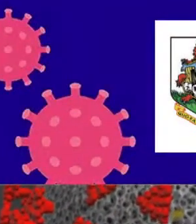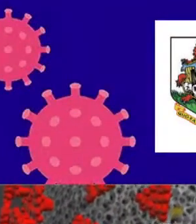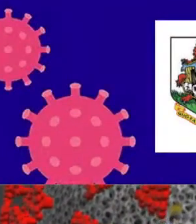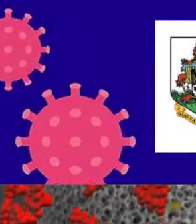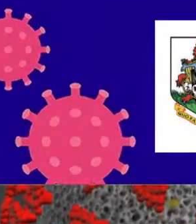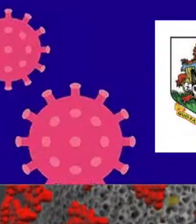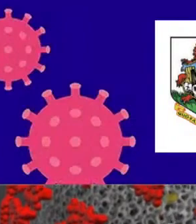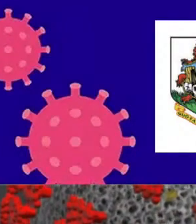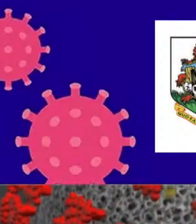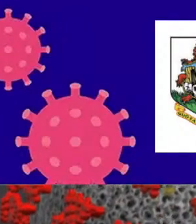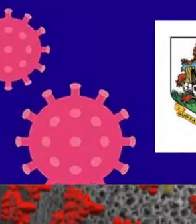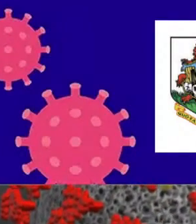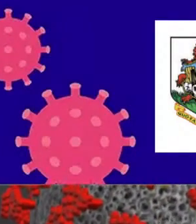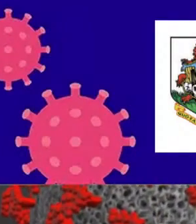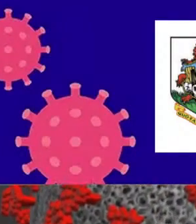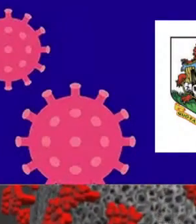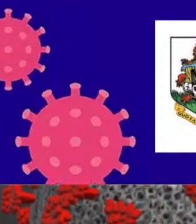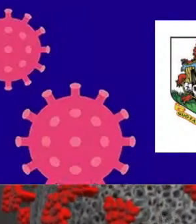For more information, call